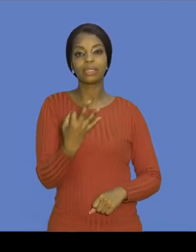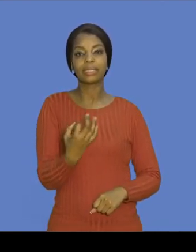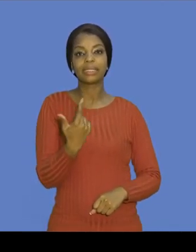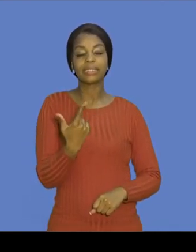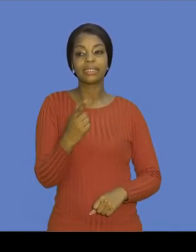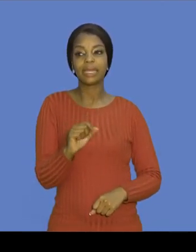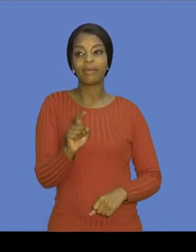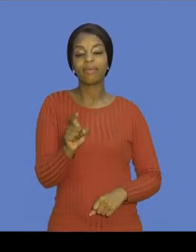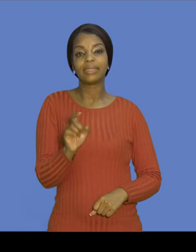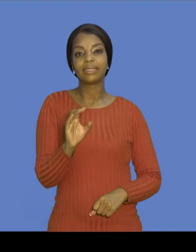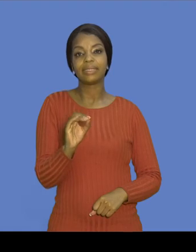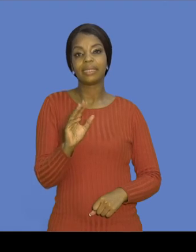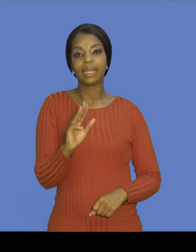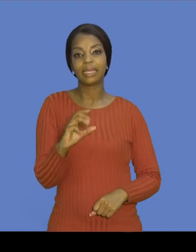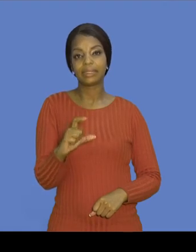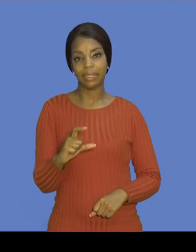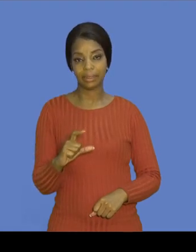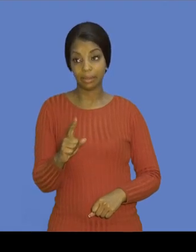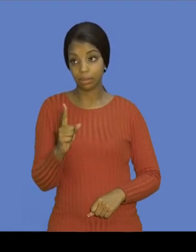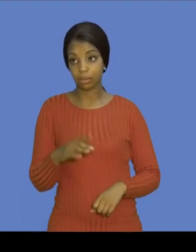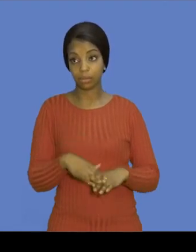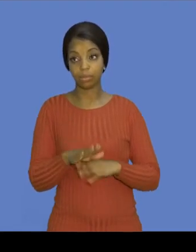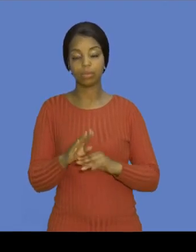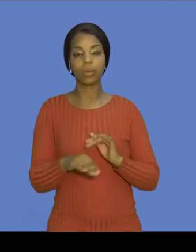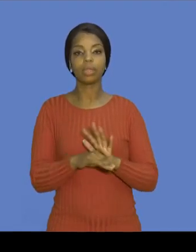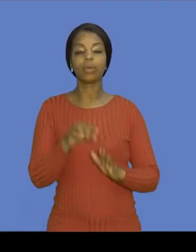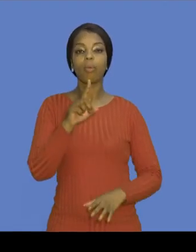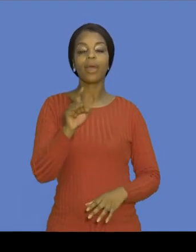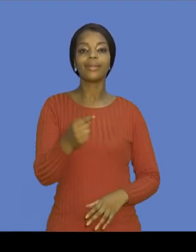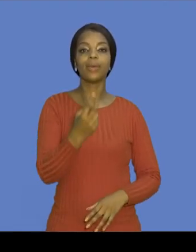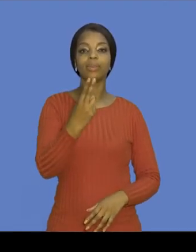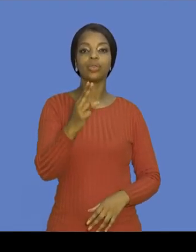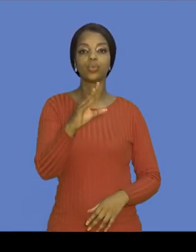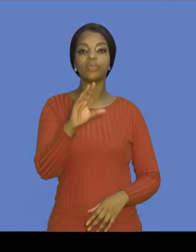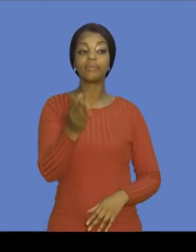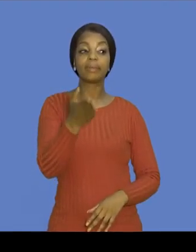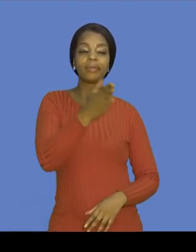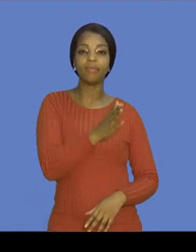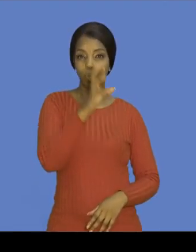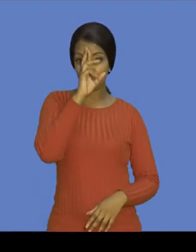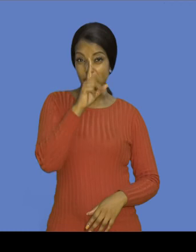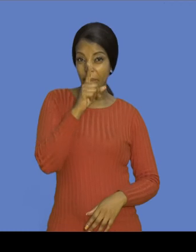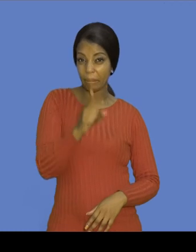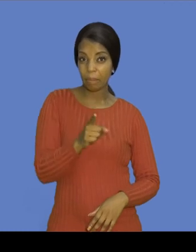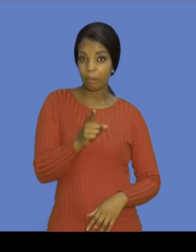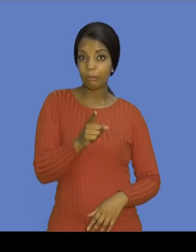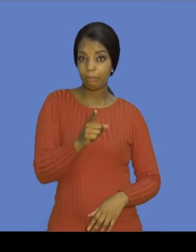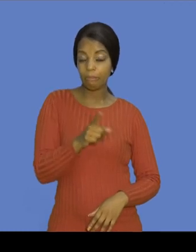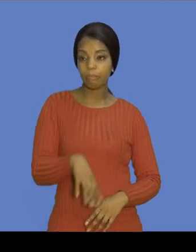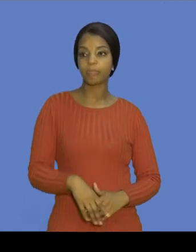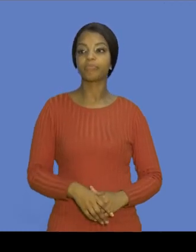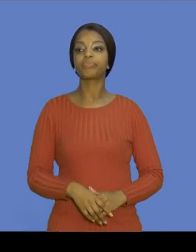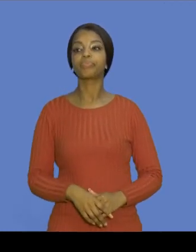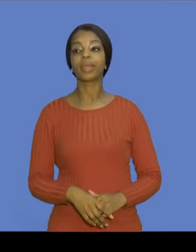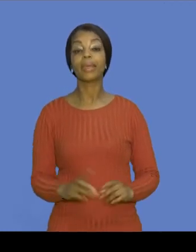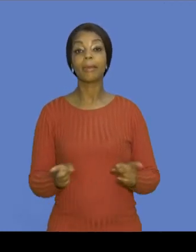1,379 cents. So this is quite more than the 1,250, which that item would be costing at